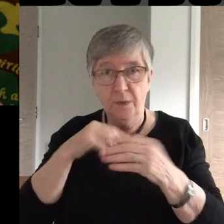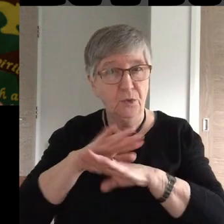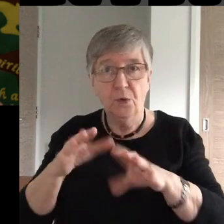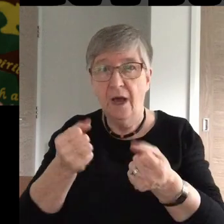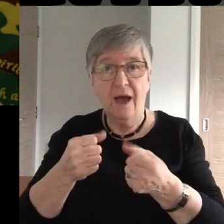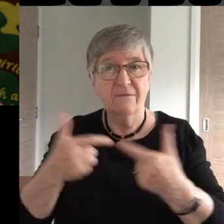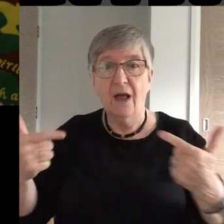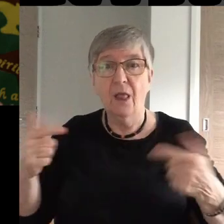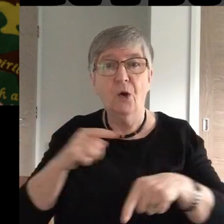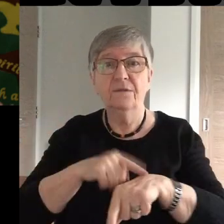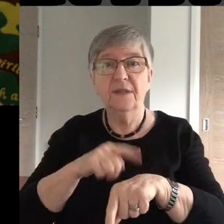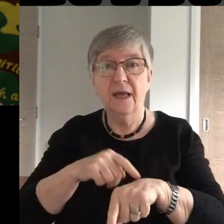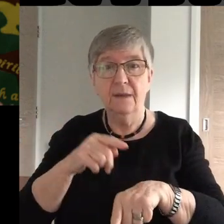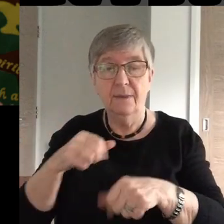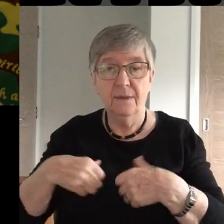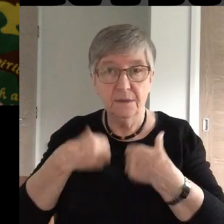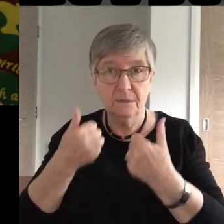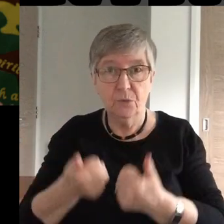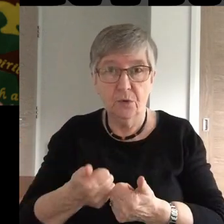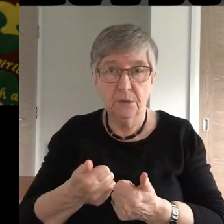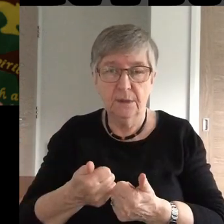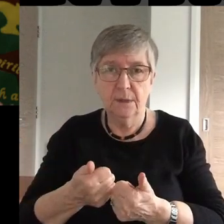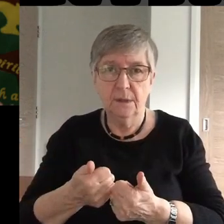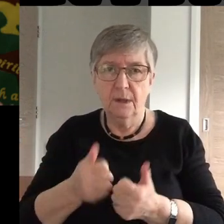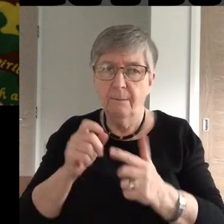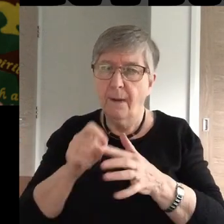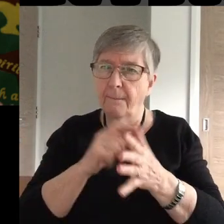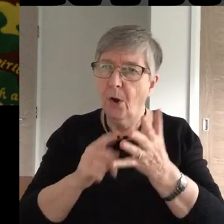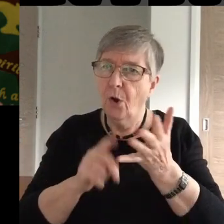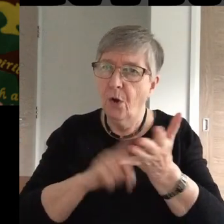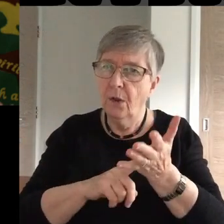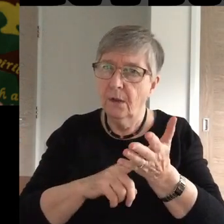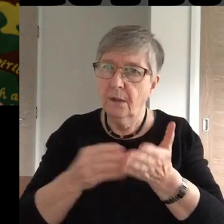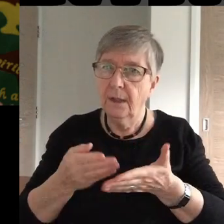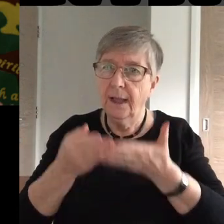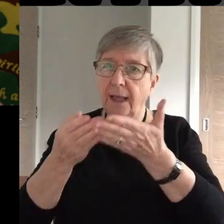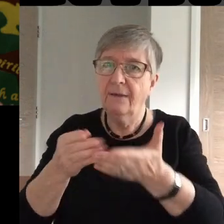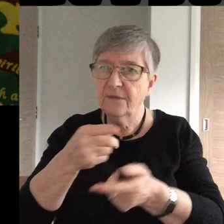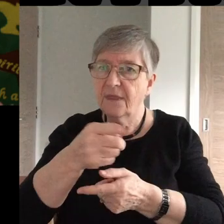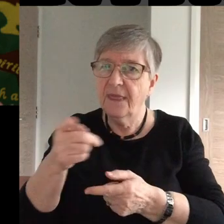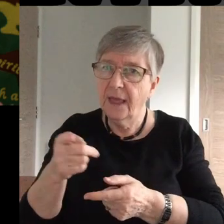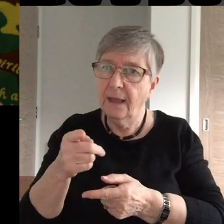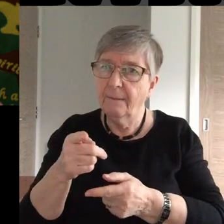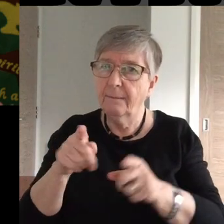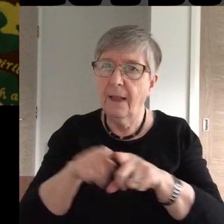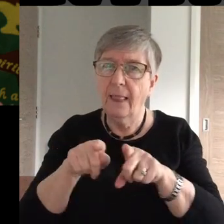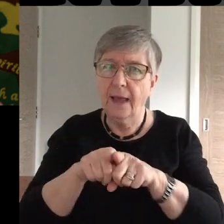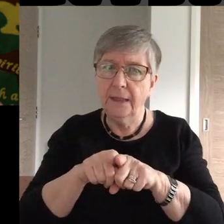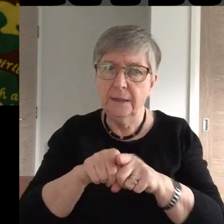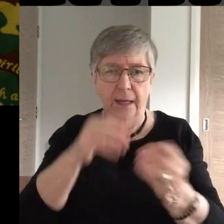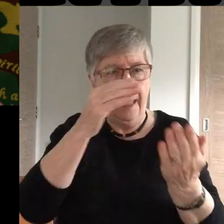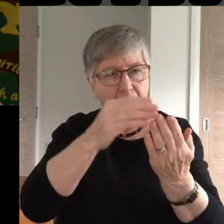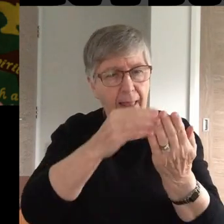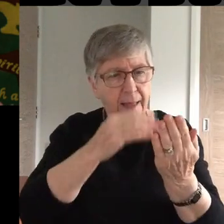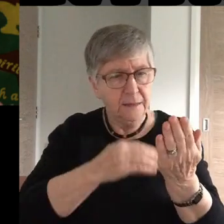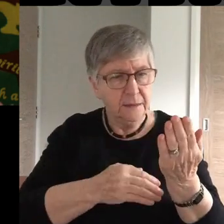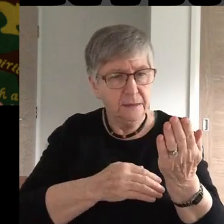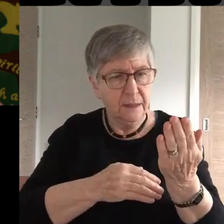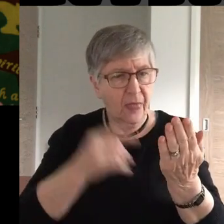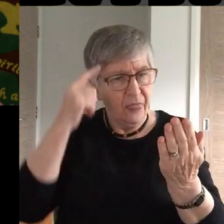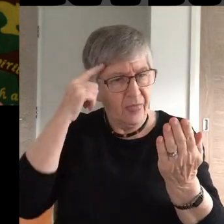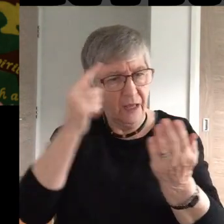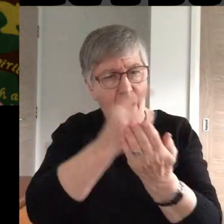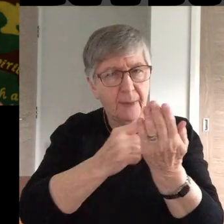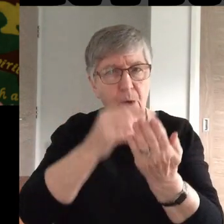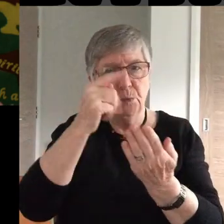time for this morning. But I want you to see that what Paul does is give them a kind of spiritual checklist, not just